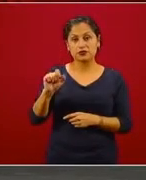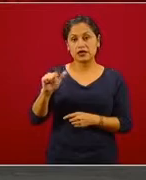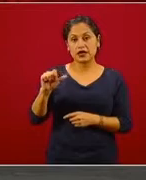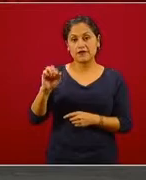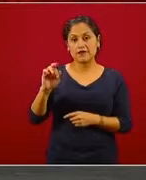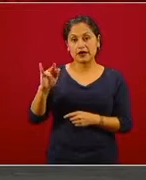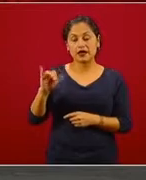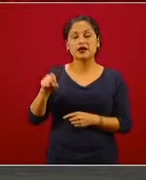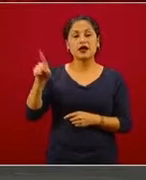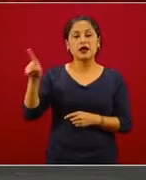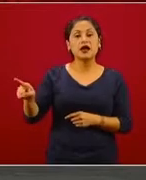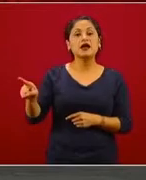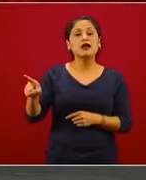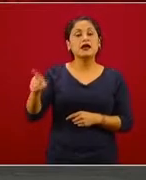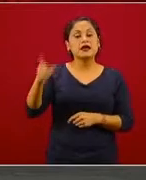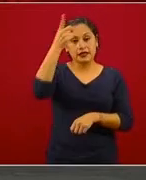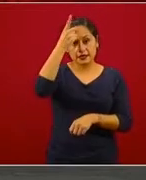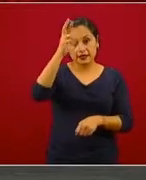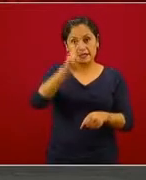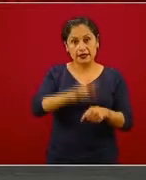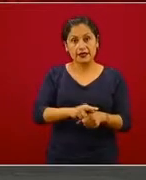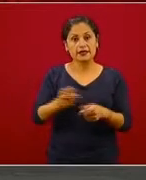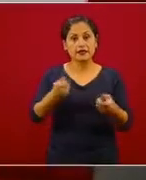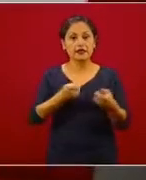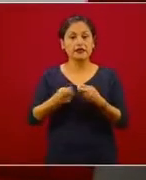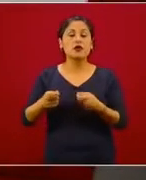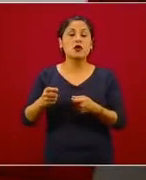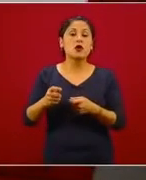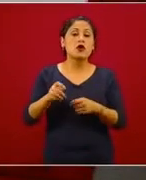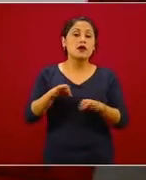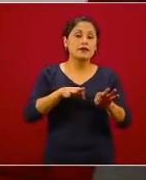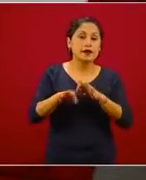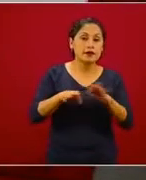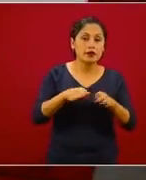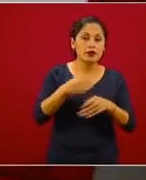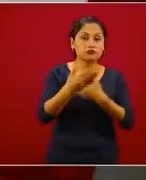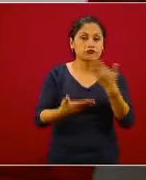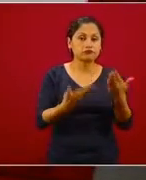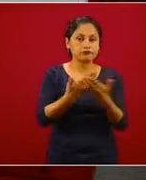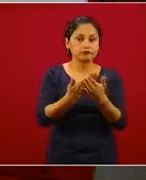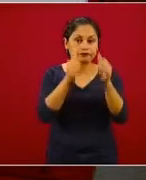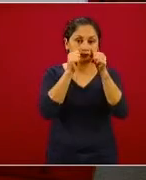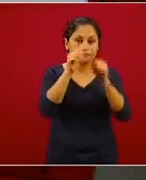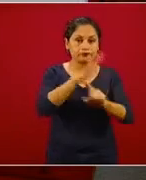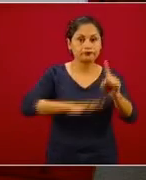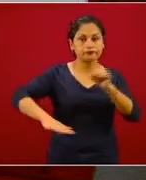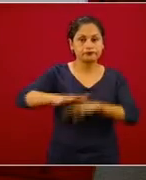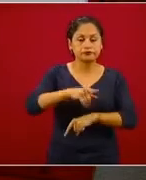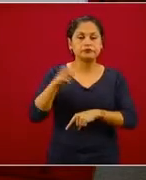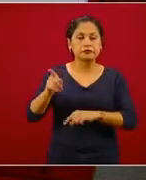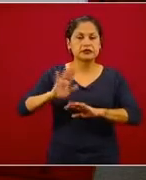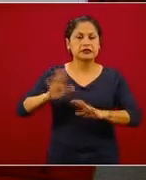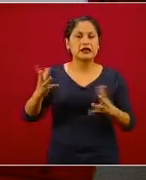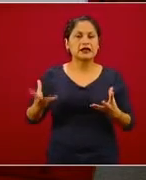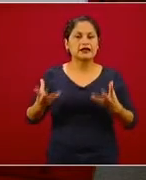Now we also have here Maestro Alejandro Salafranca. He's the chief on dignified work.